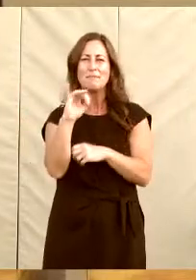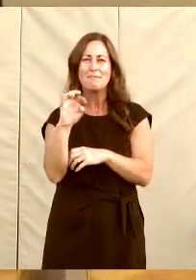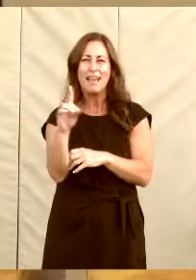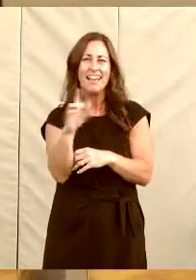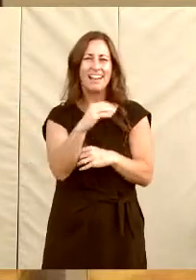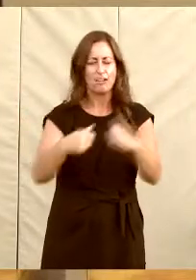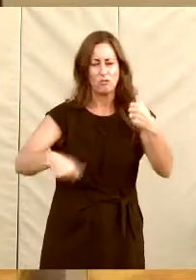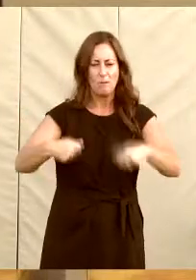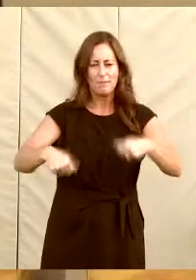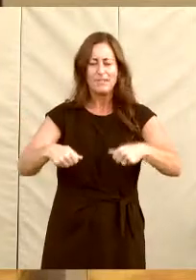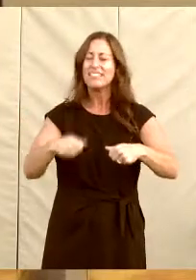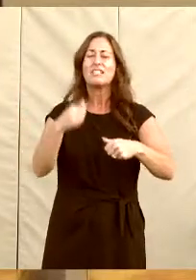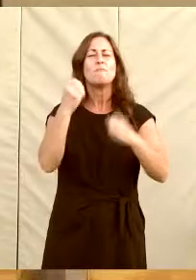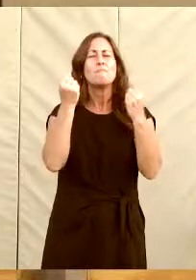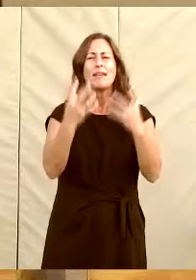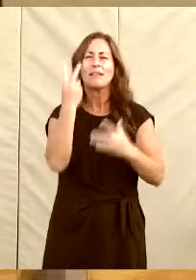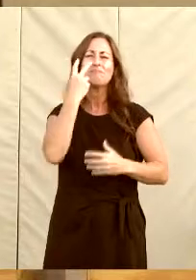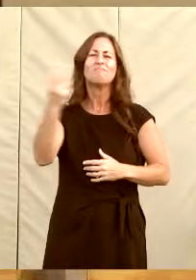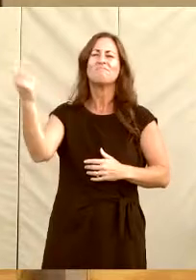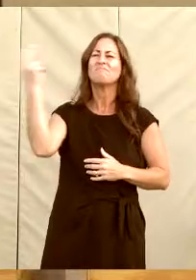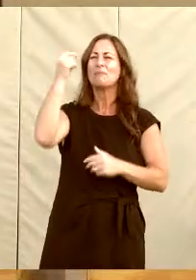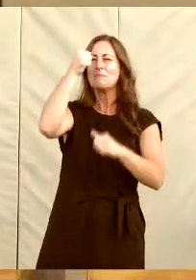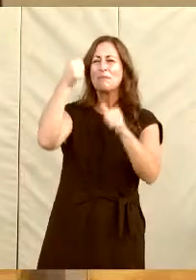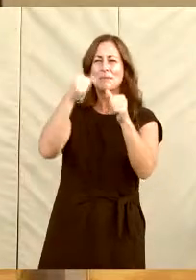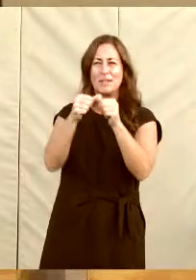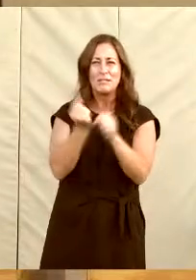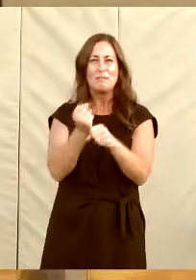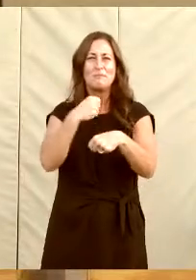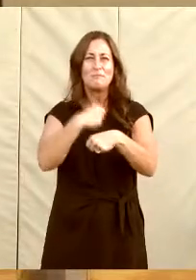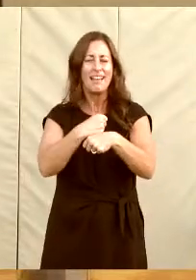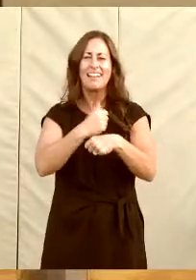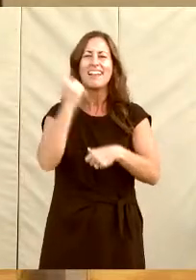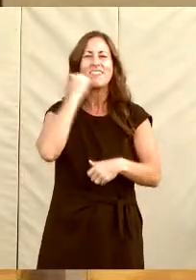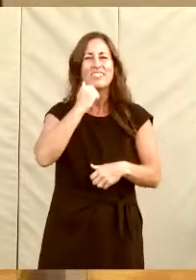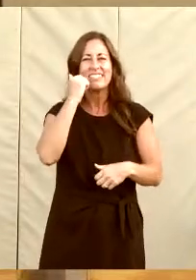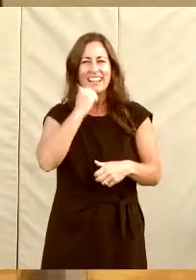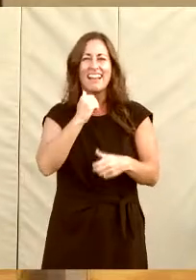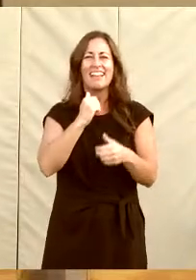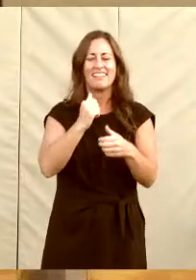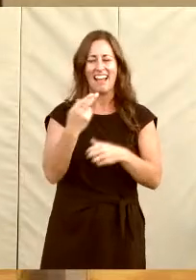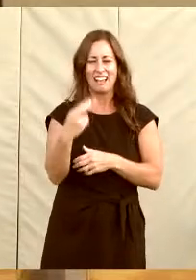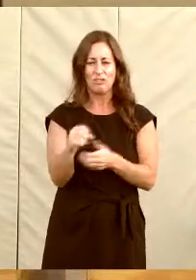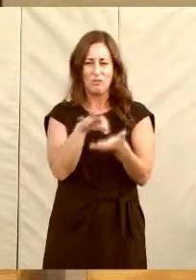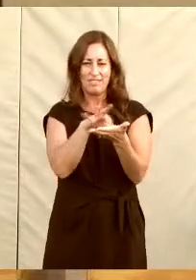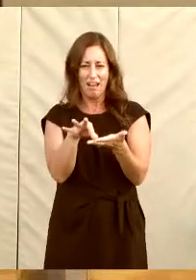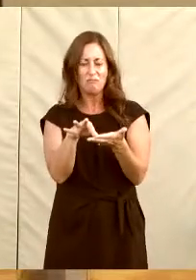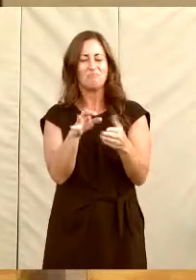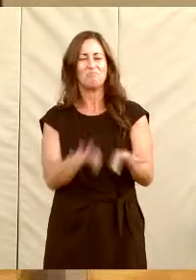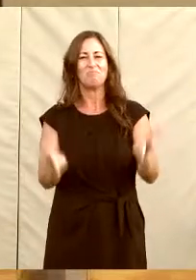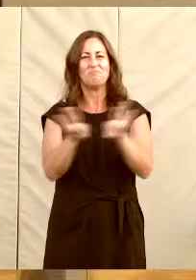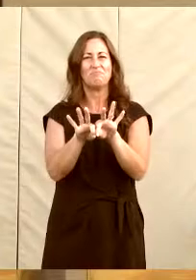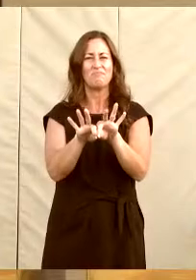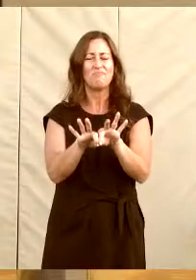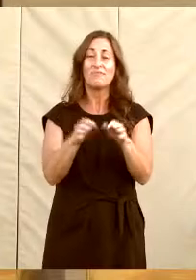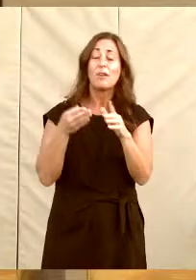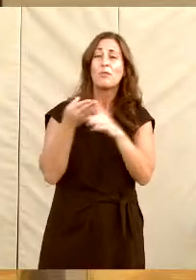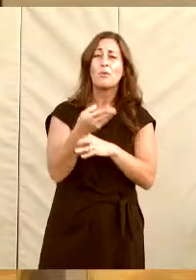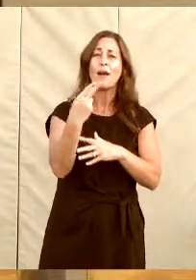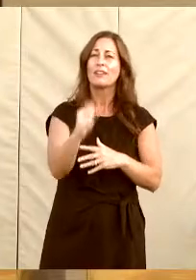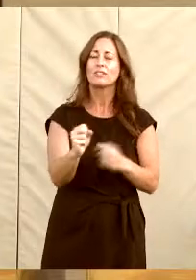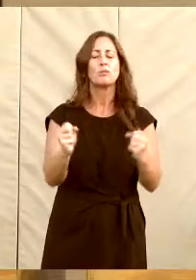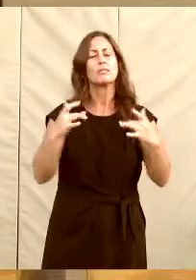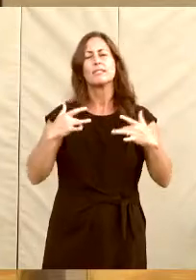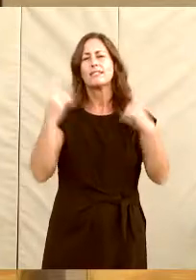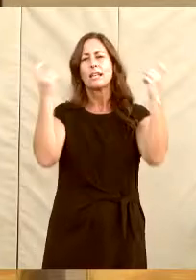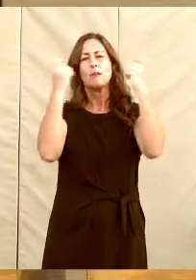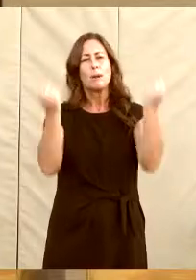These countless memories we've made, spent together to make every day of high school count. Throughout high school, we celebrated many events